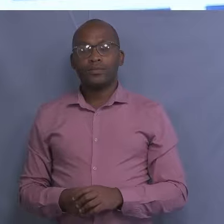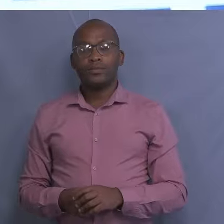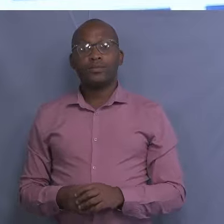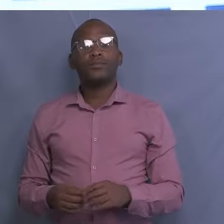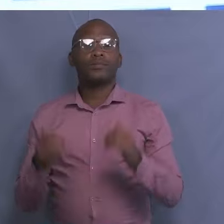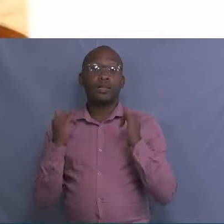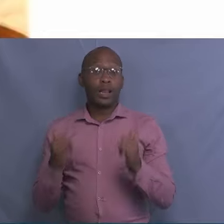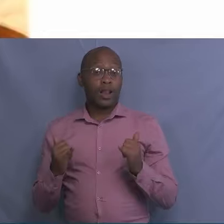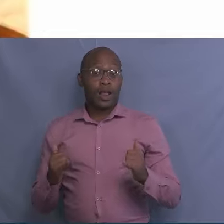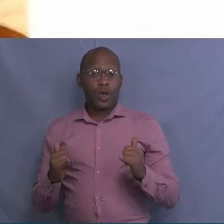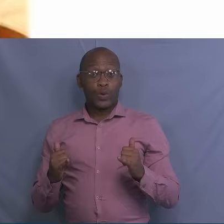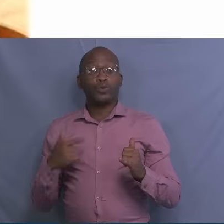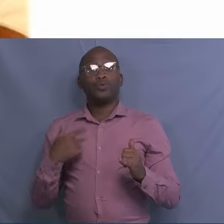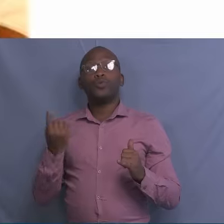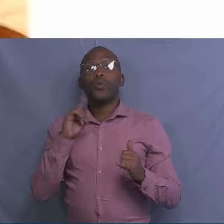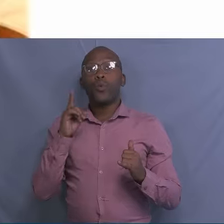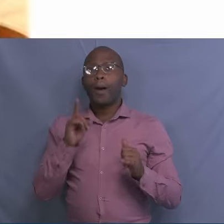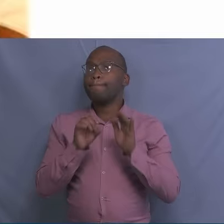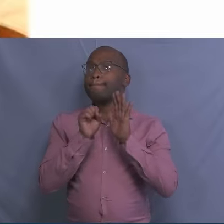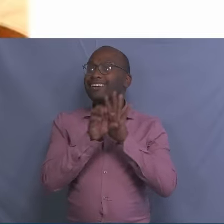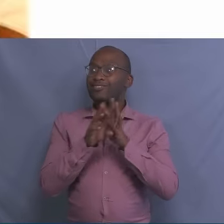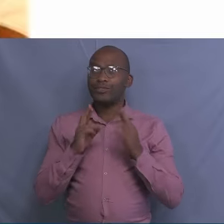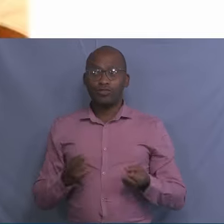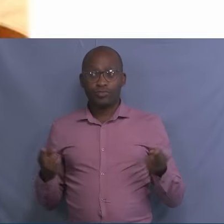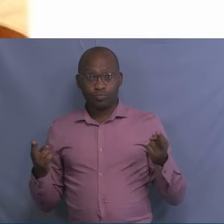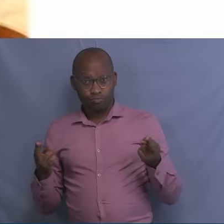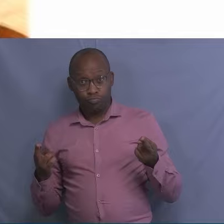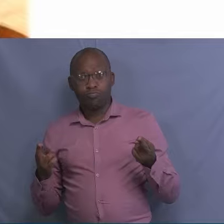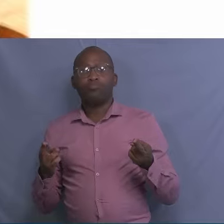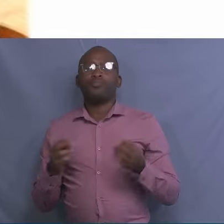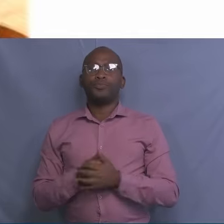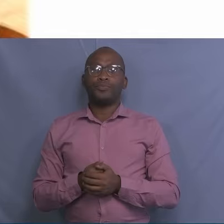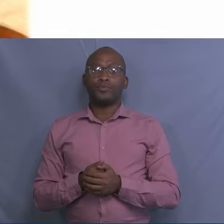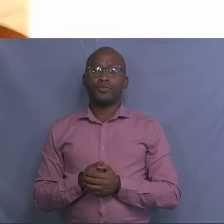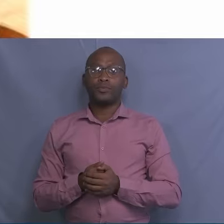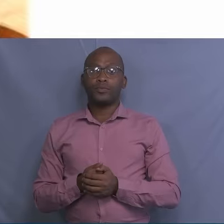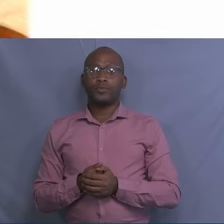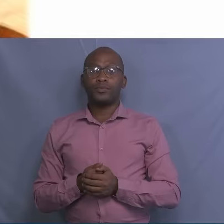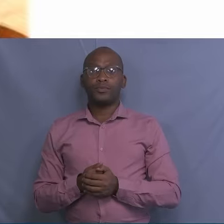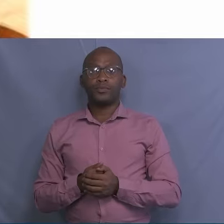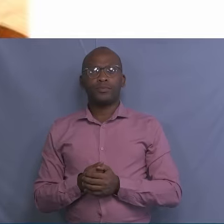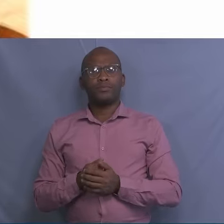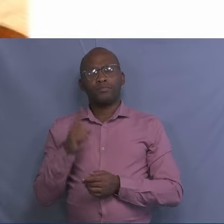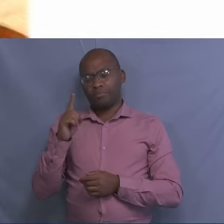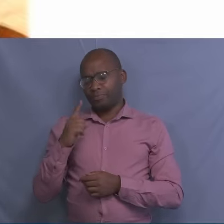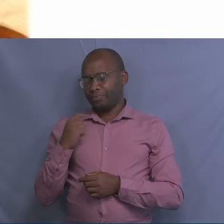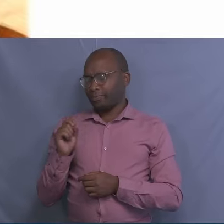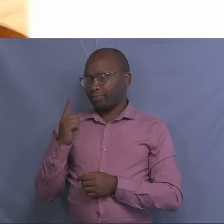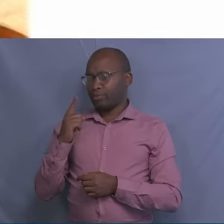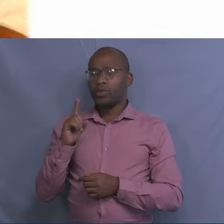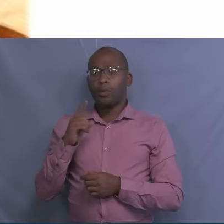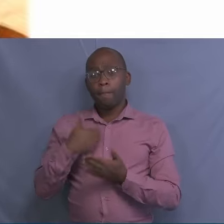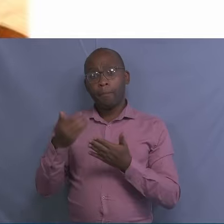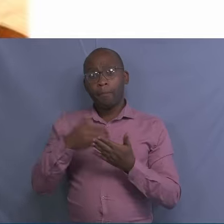Okay, now we are going to move to marketing material and product packaging. We are going to start with brochures